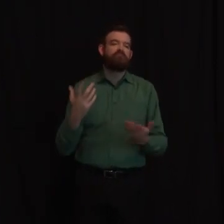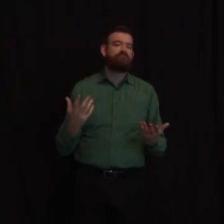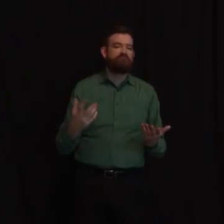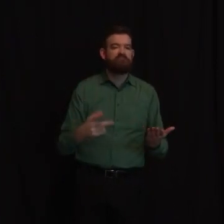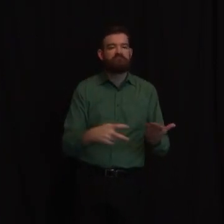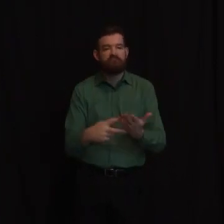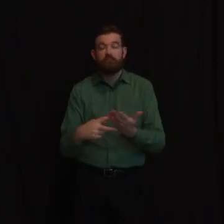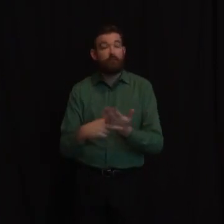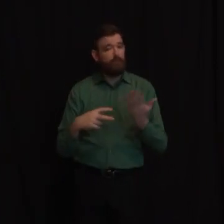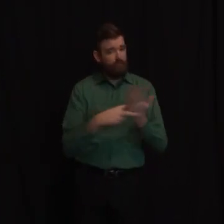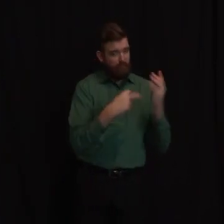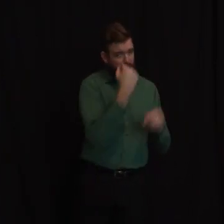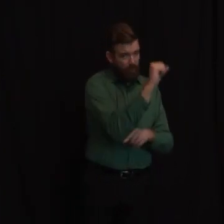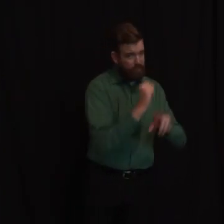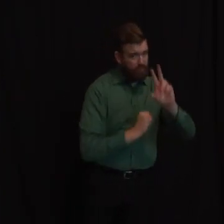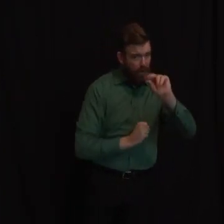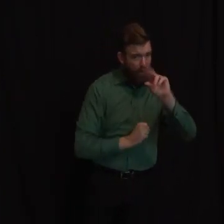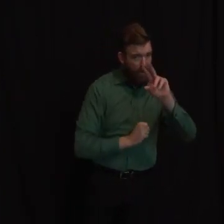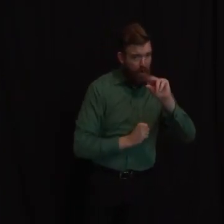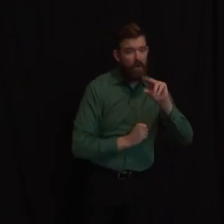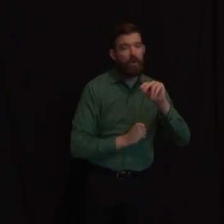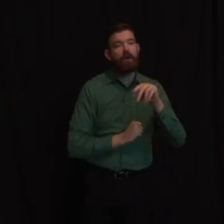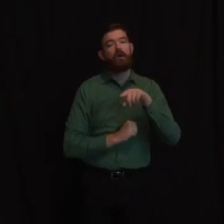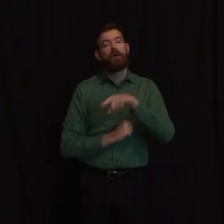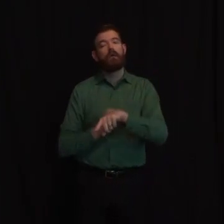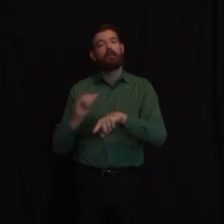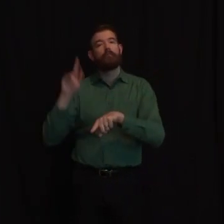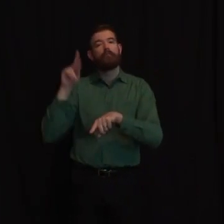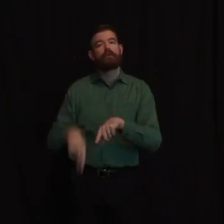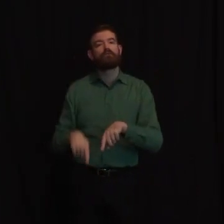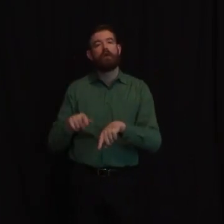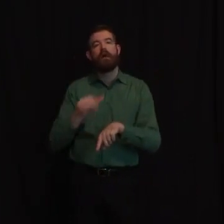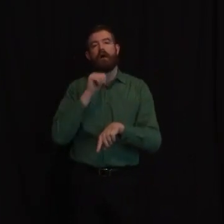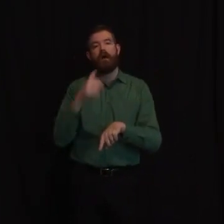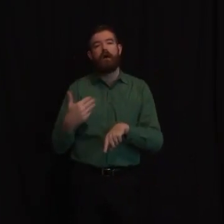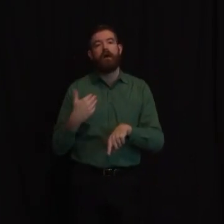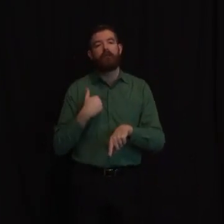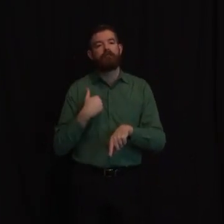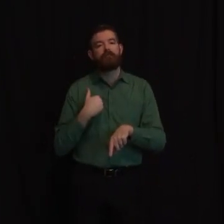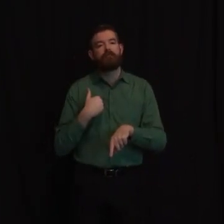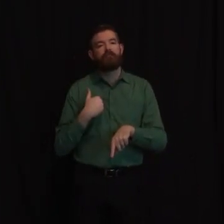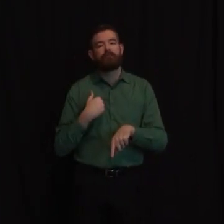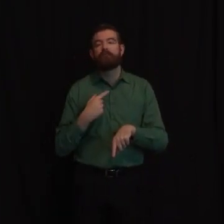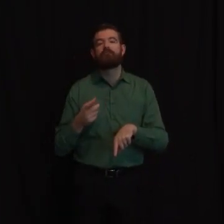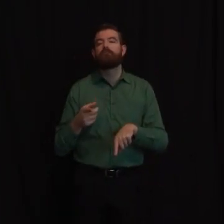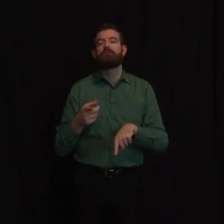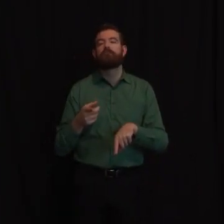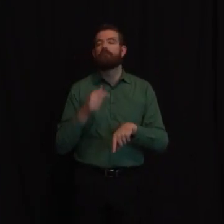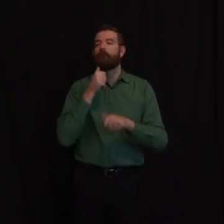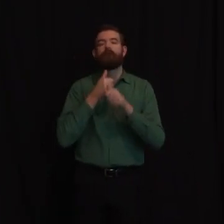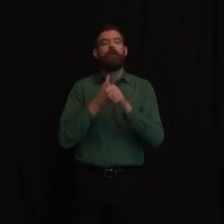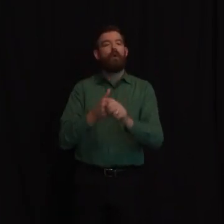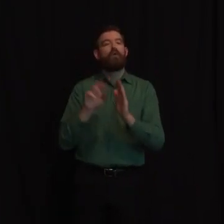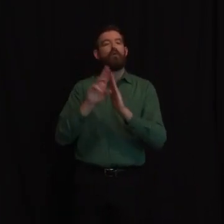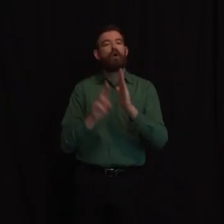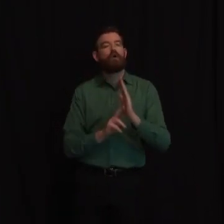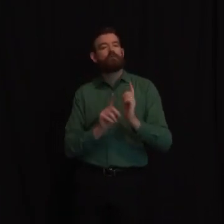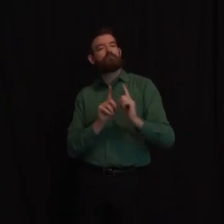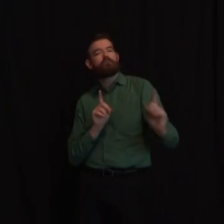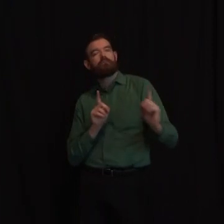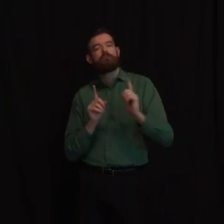protest itself, but for not having the social distance involved with being in a